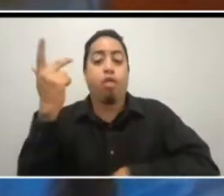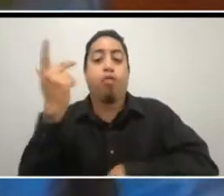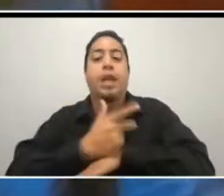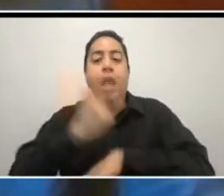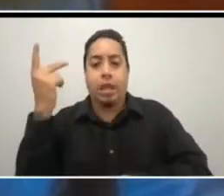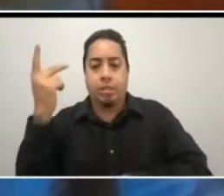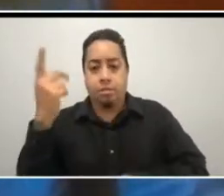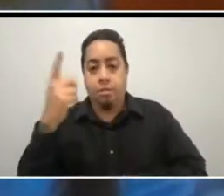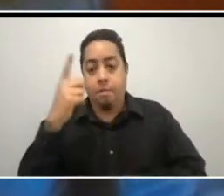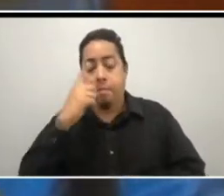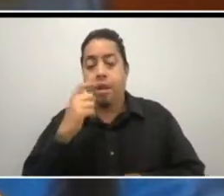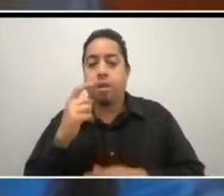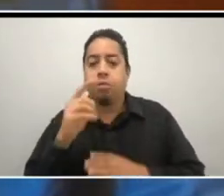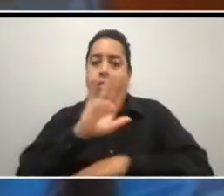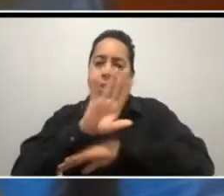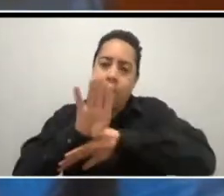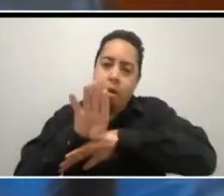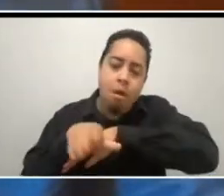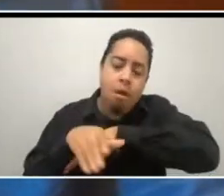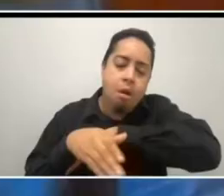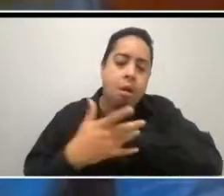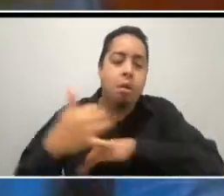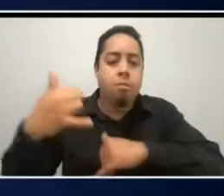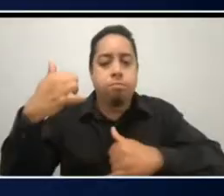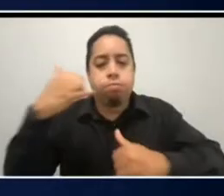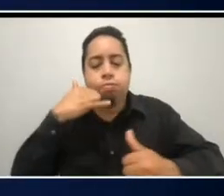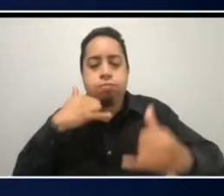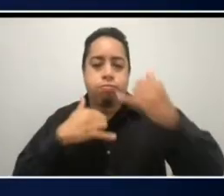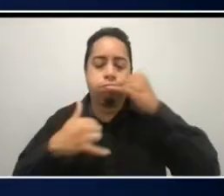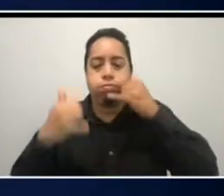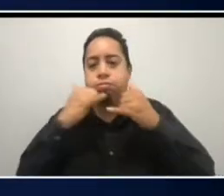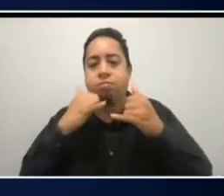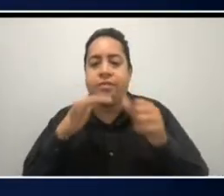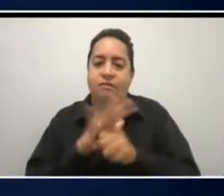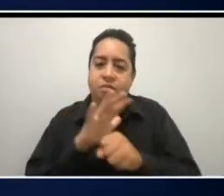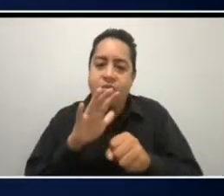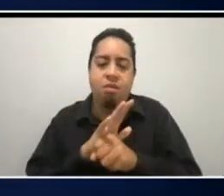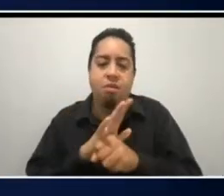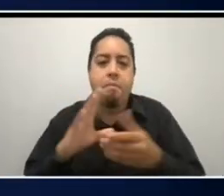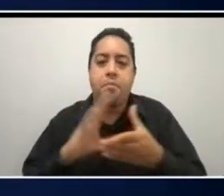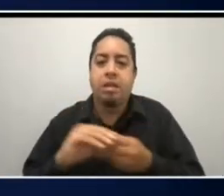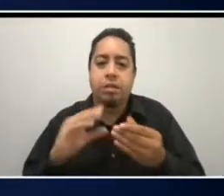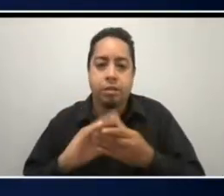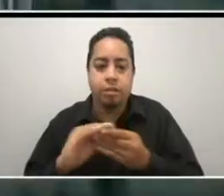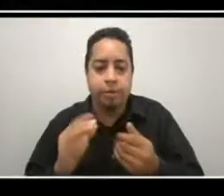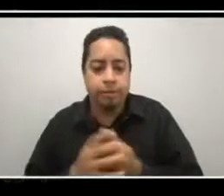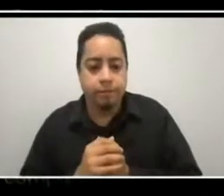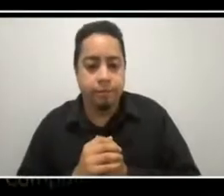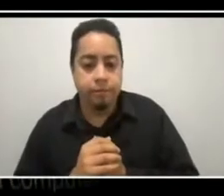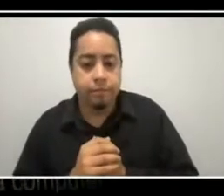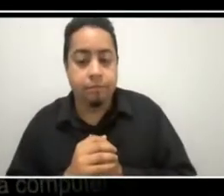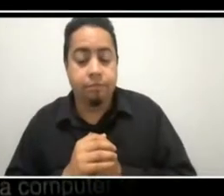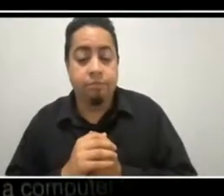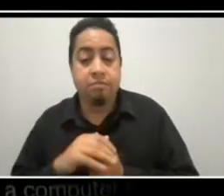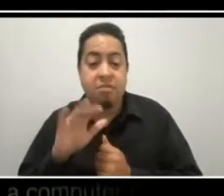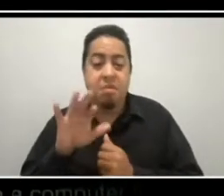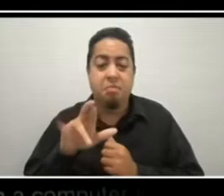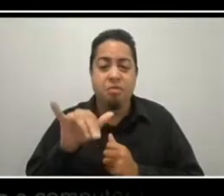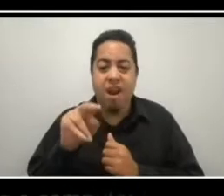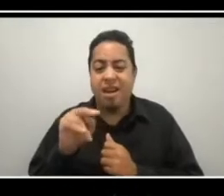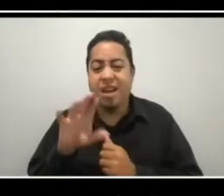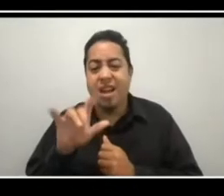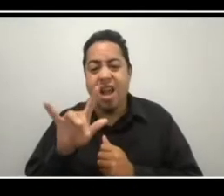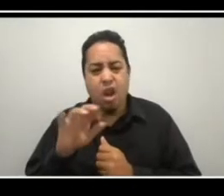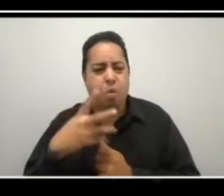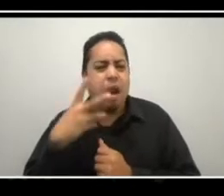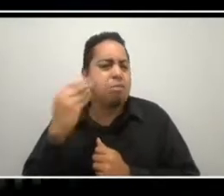all hours of the night and would fill up with messages. Brian Cutler, we are outside. Clerks facing felony